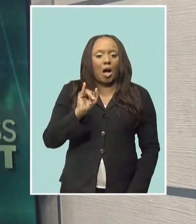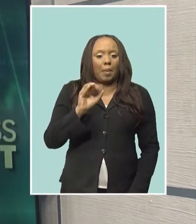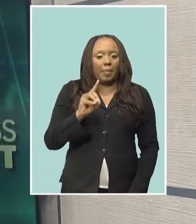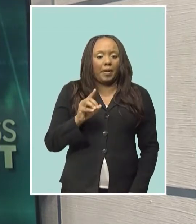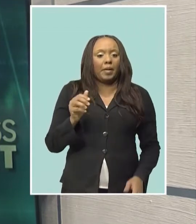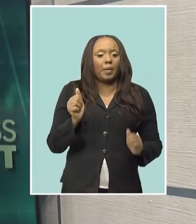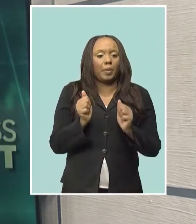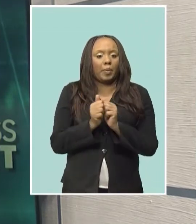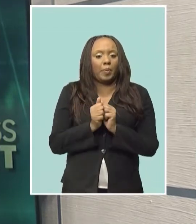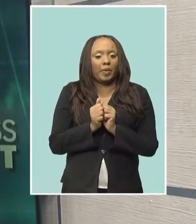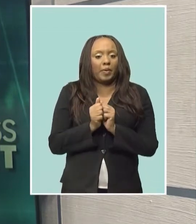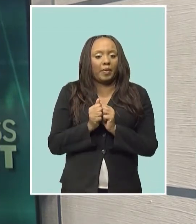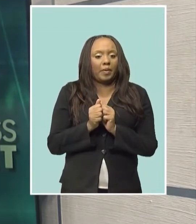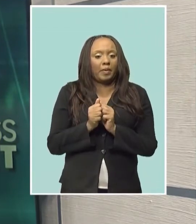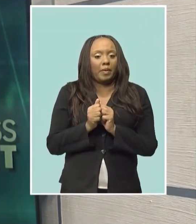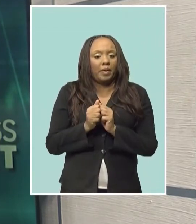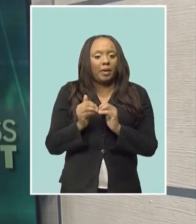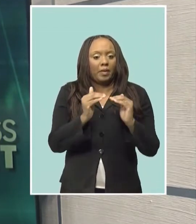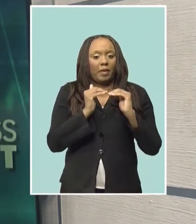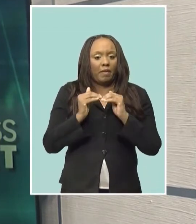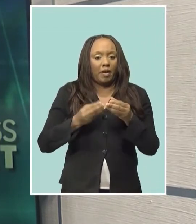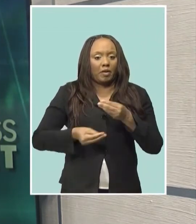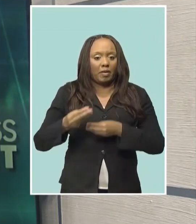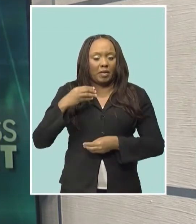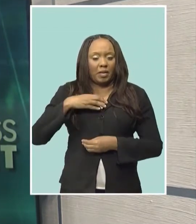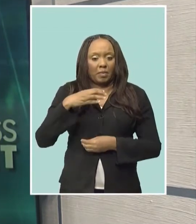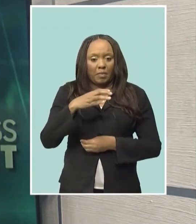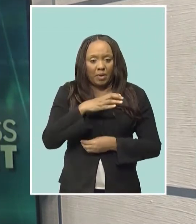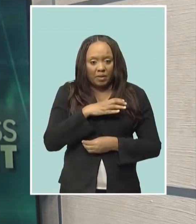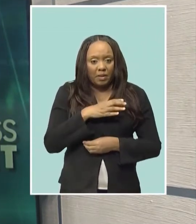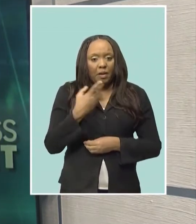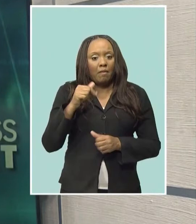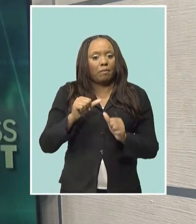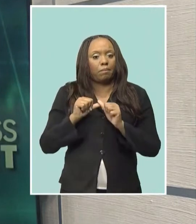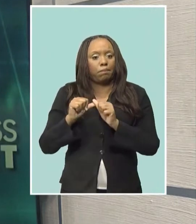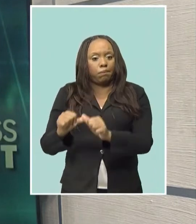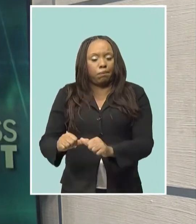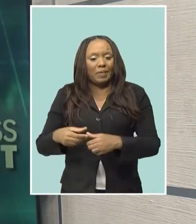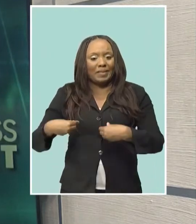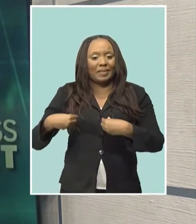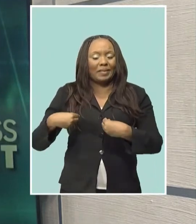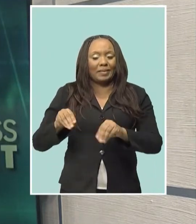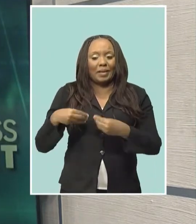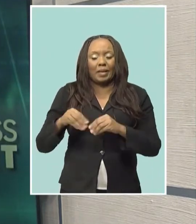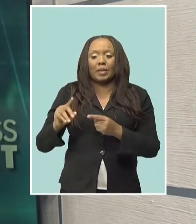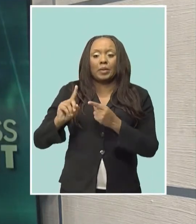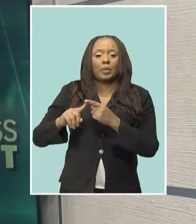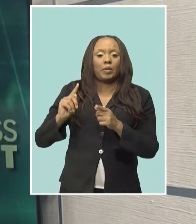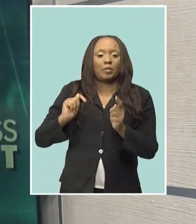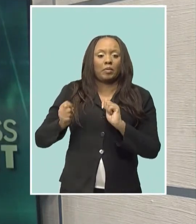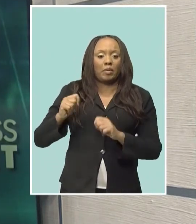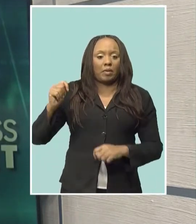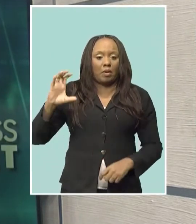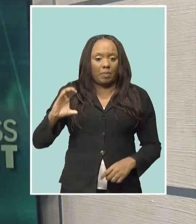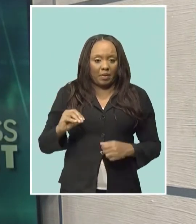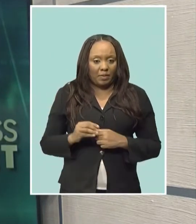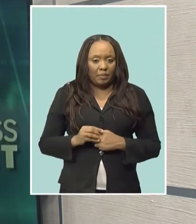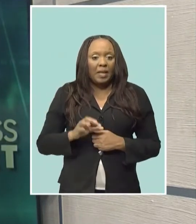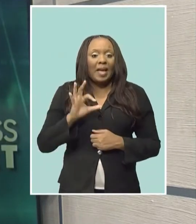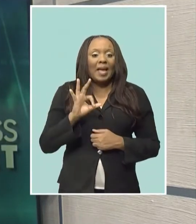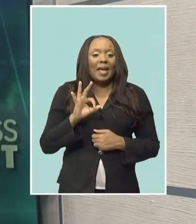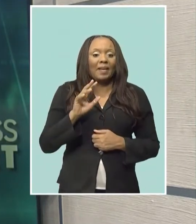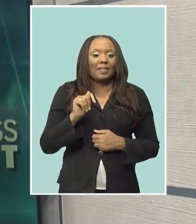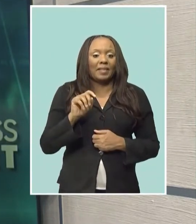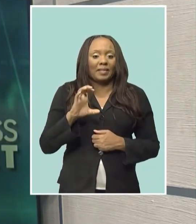Trading Commission to push for its sale to a Trinidadian company. This following the FTC's denial of BICO's efforts to sell.